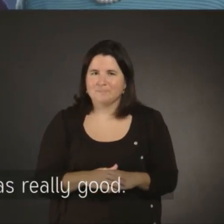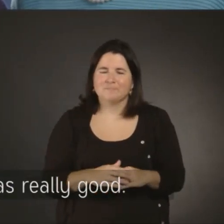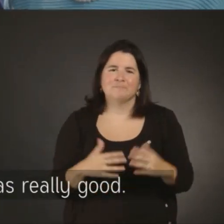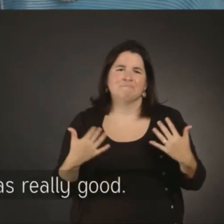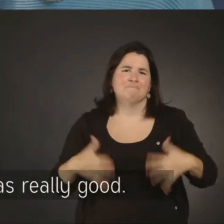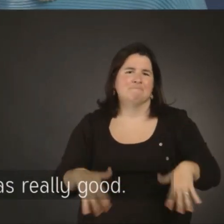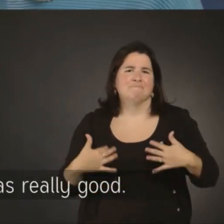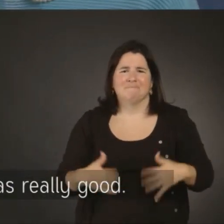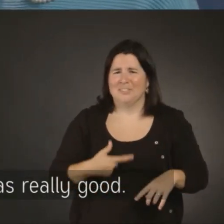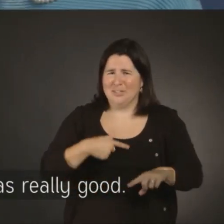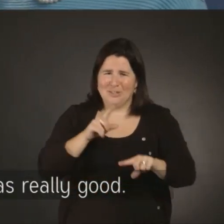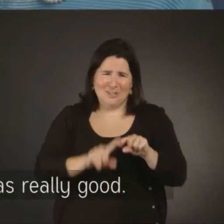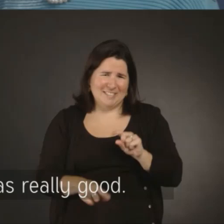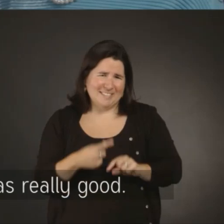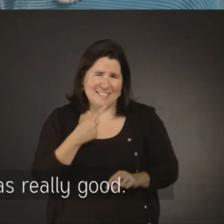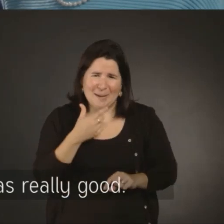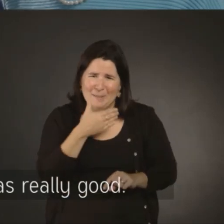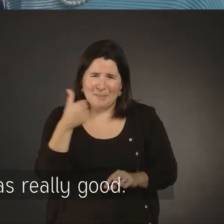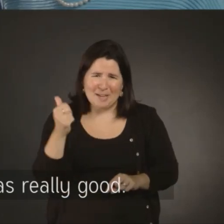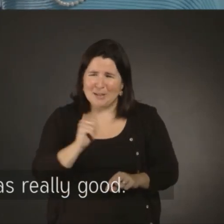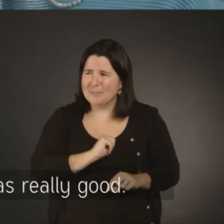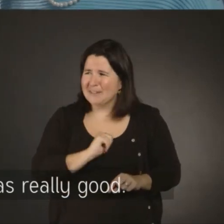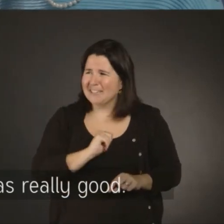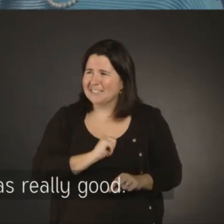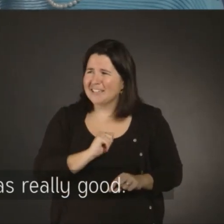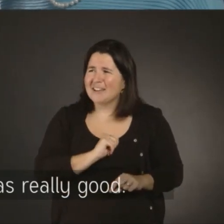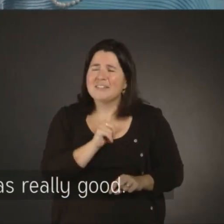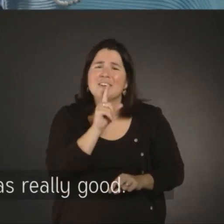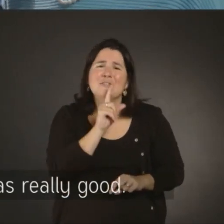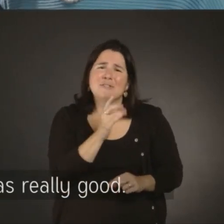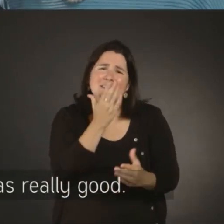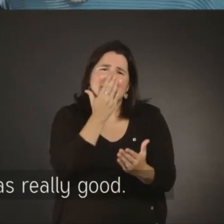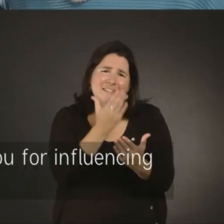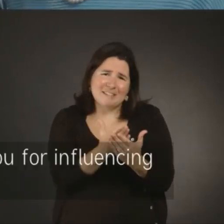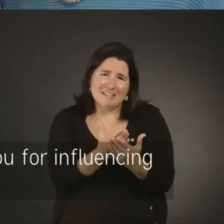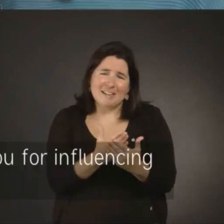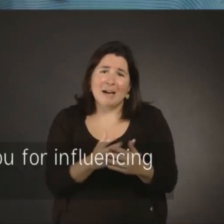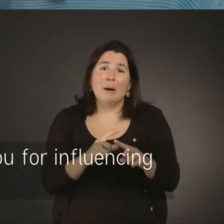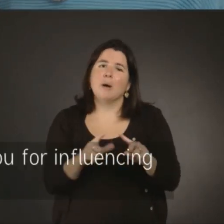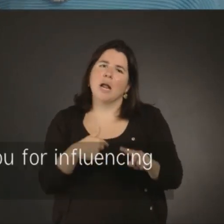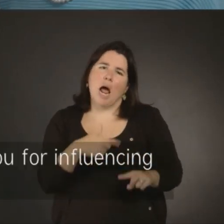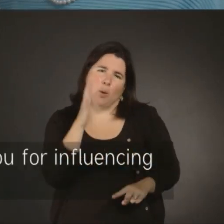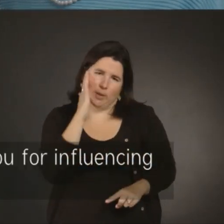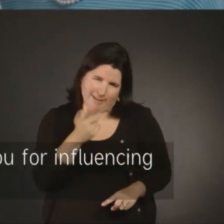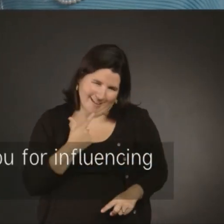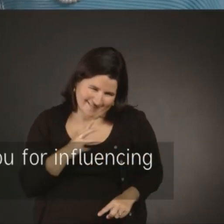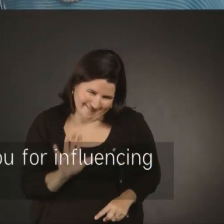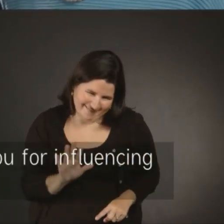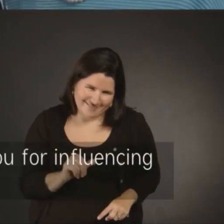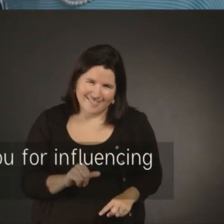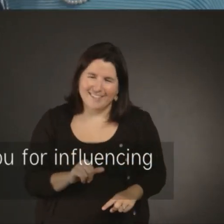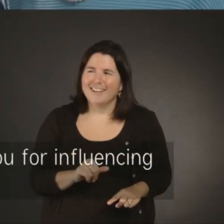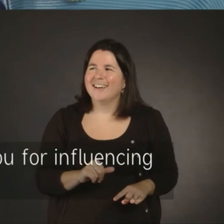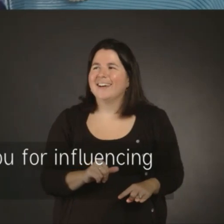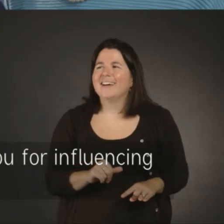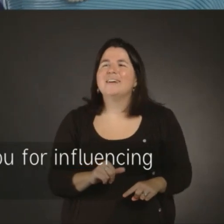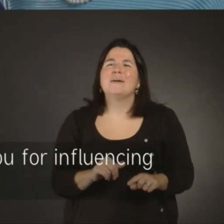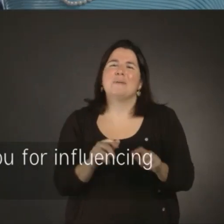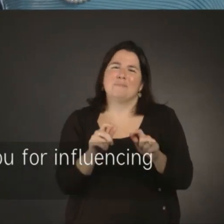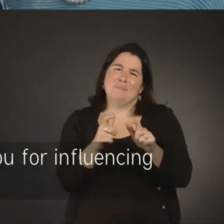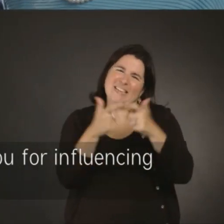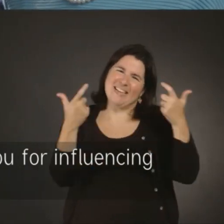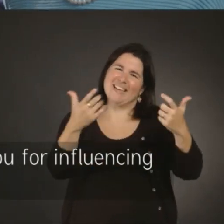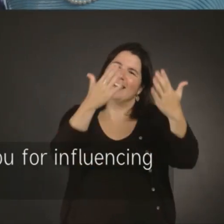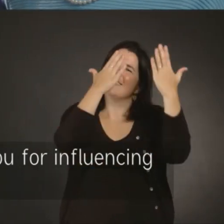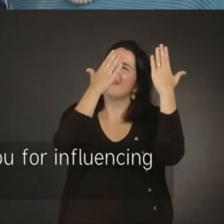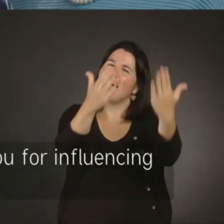Oh, I couldn't have said it better myself. That was really good. But I am going to say a big